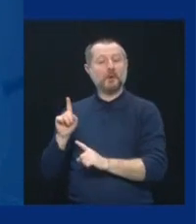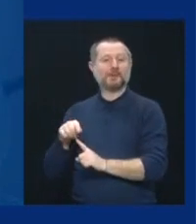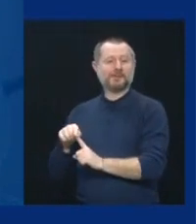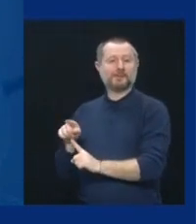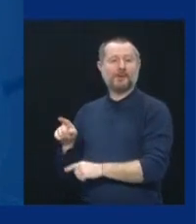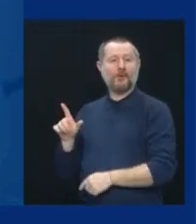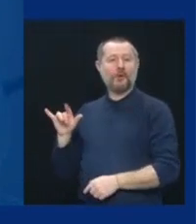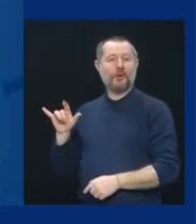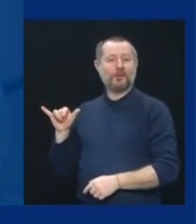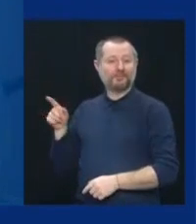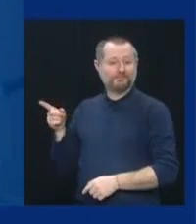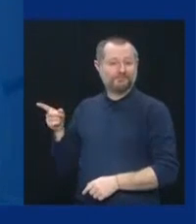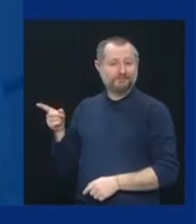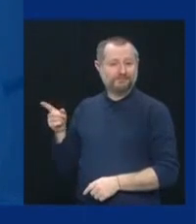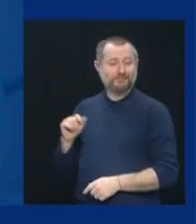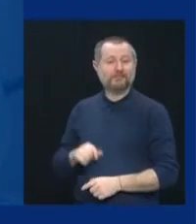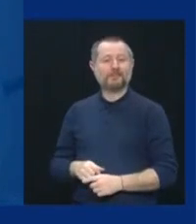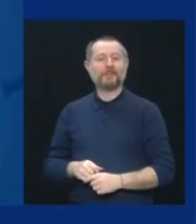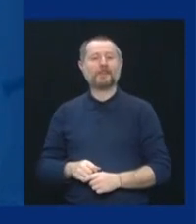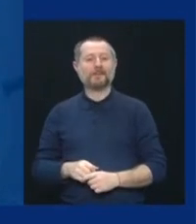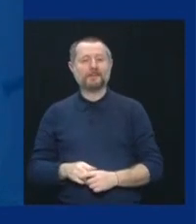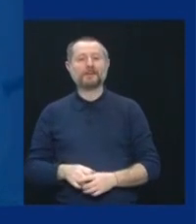City.